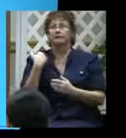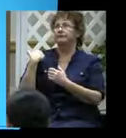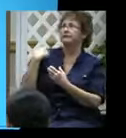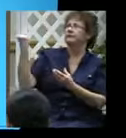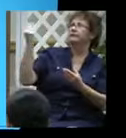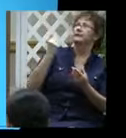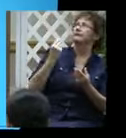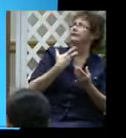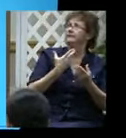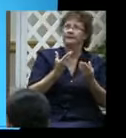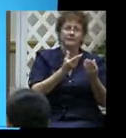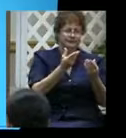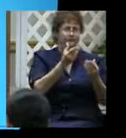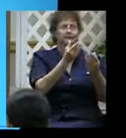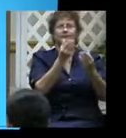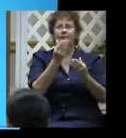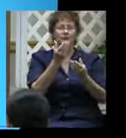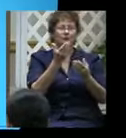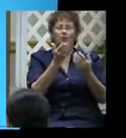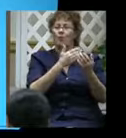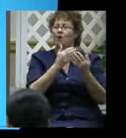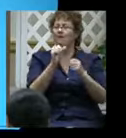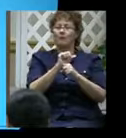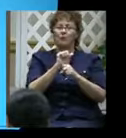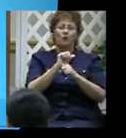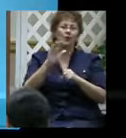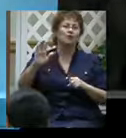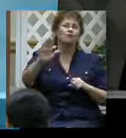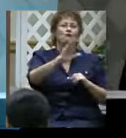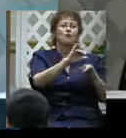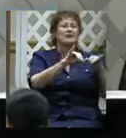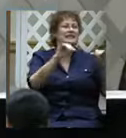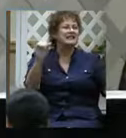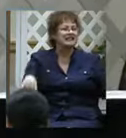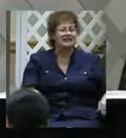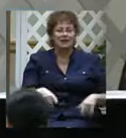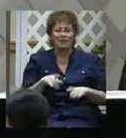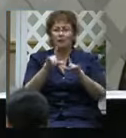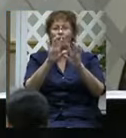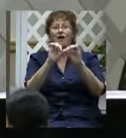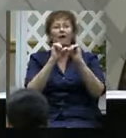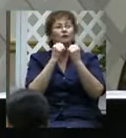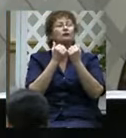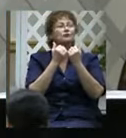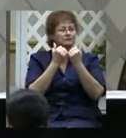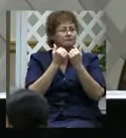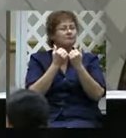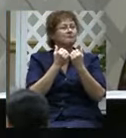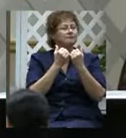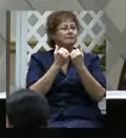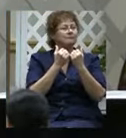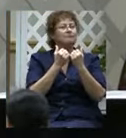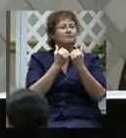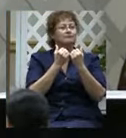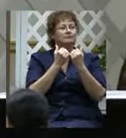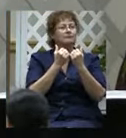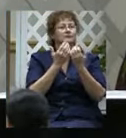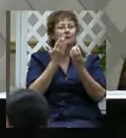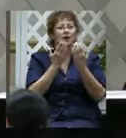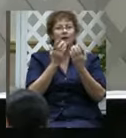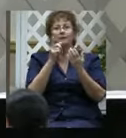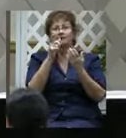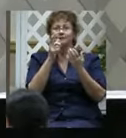capacity. So whatever works for you and your system and your agency is something that probably fall within your portfolio to